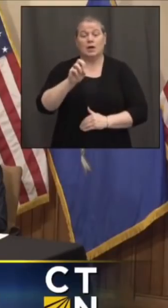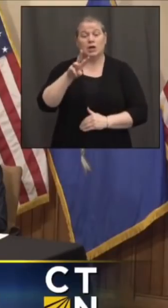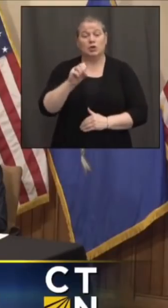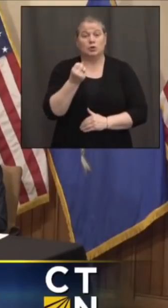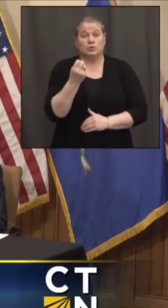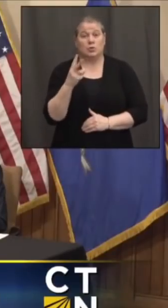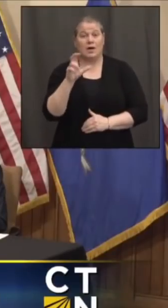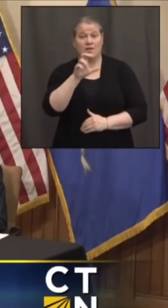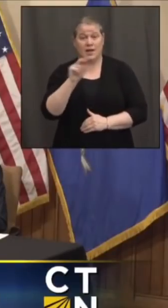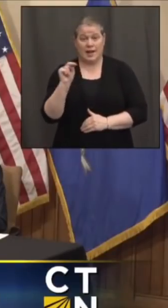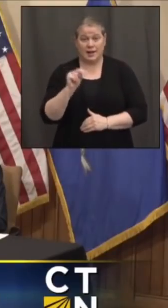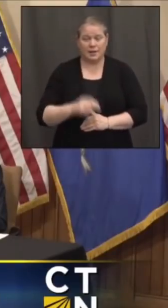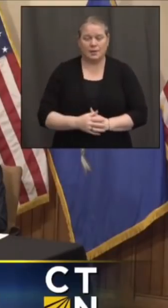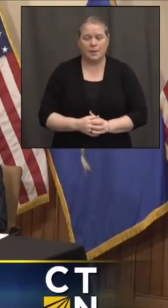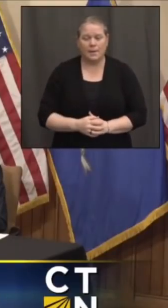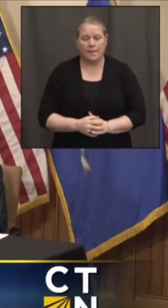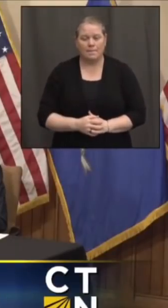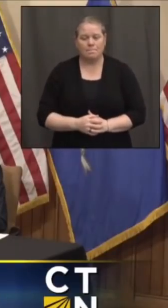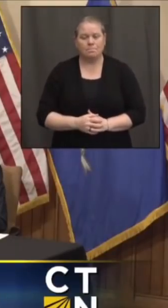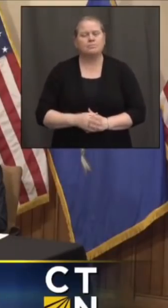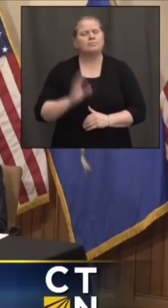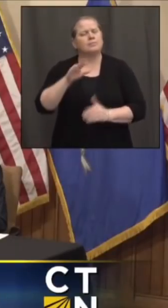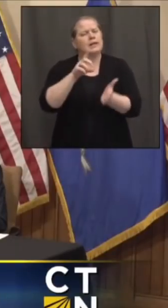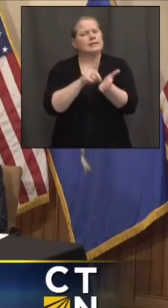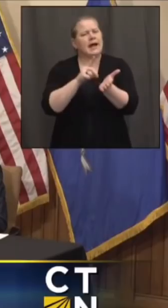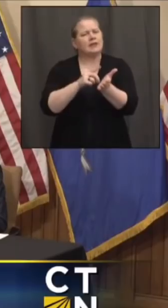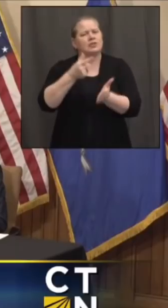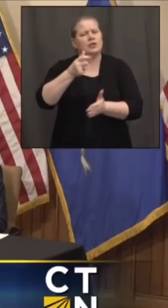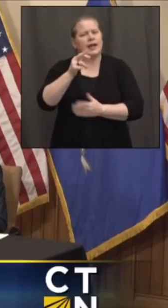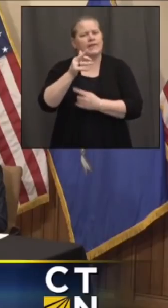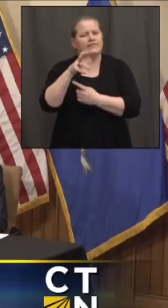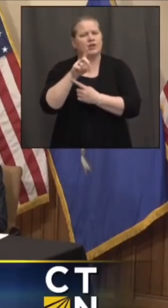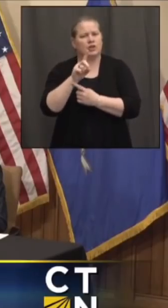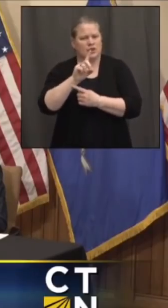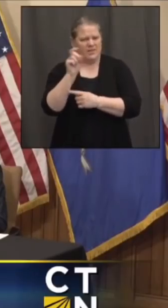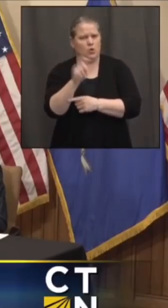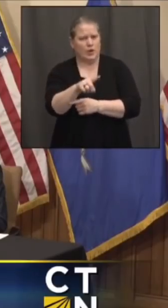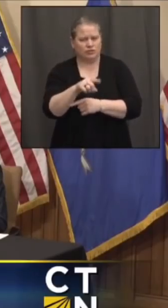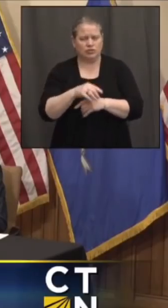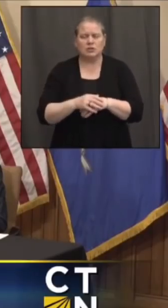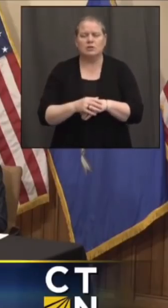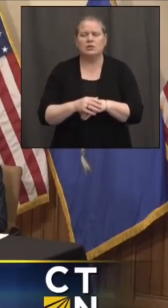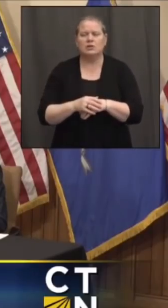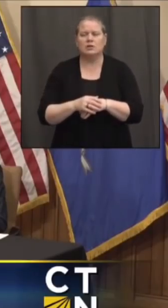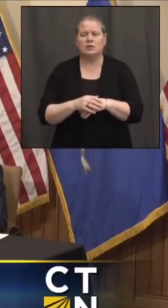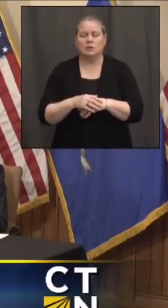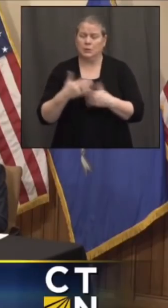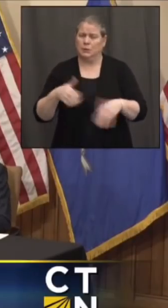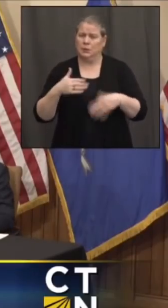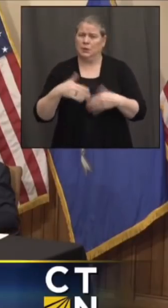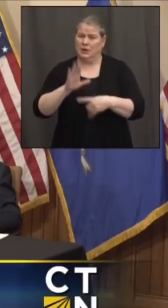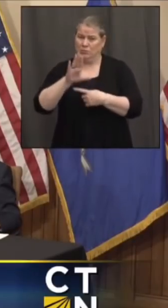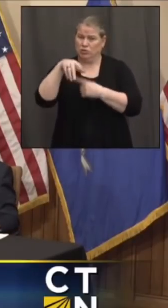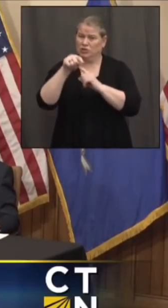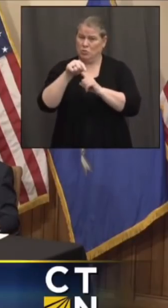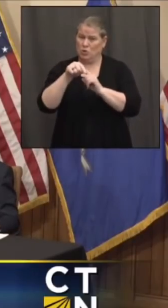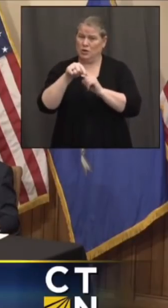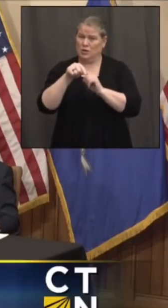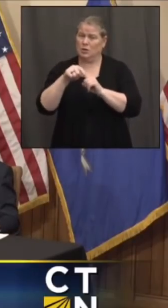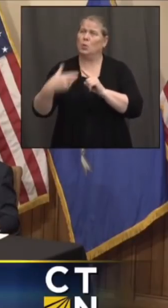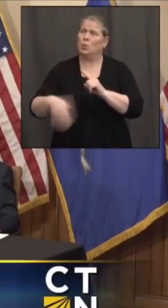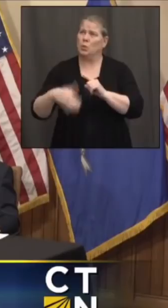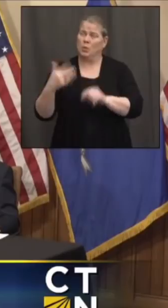Everyone, Dr. Gifford, this first question's for you. Bridgeport is falling really far behind the rest of the state in the vaccination